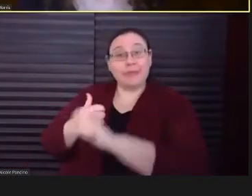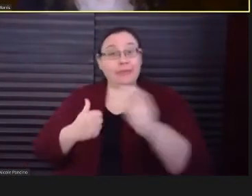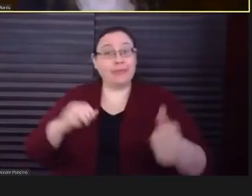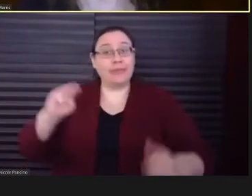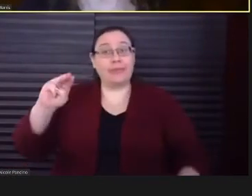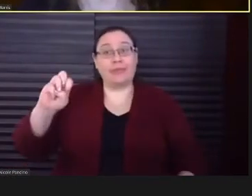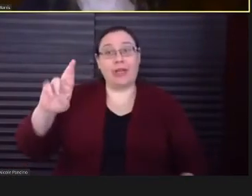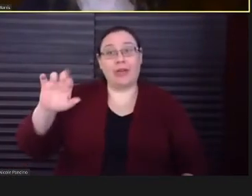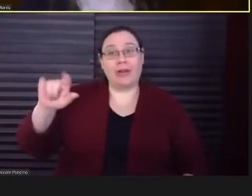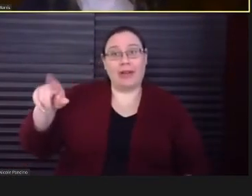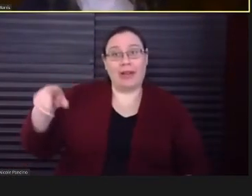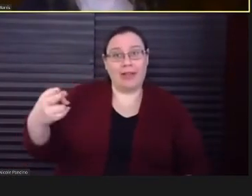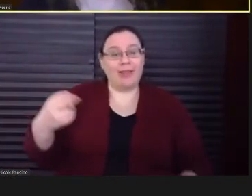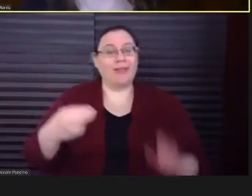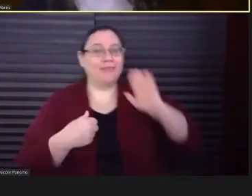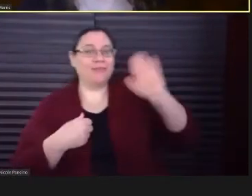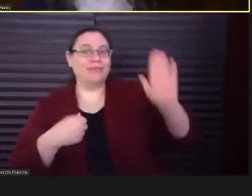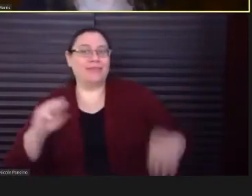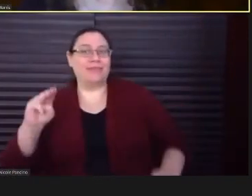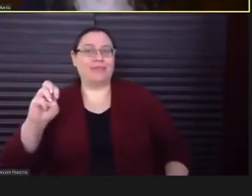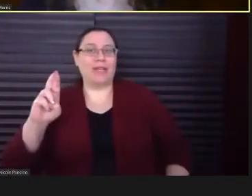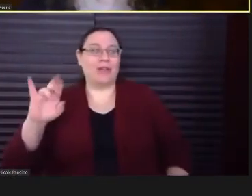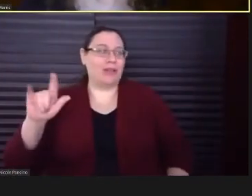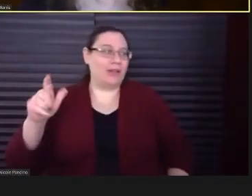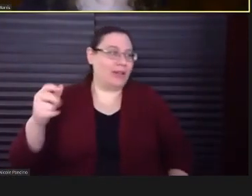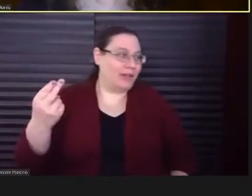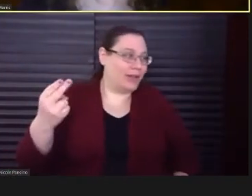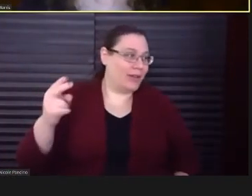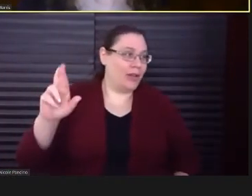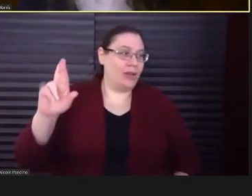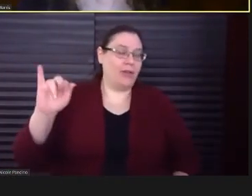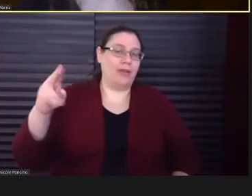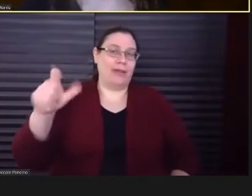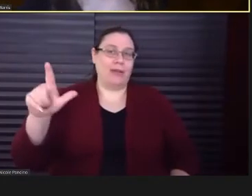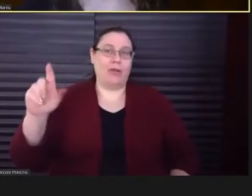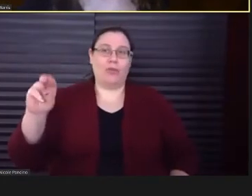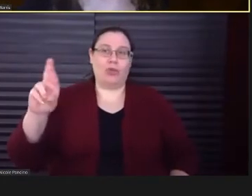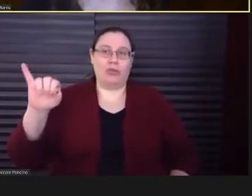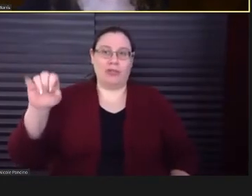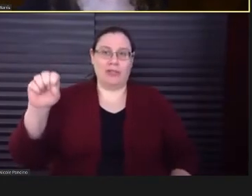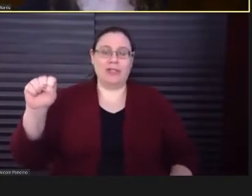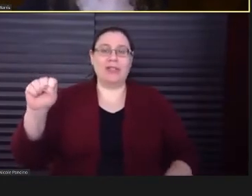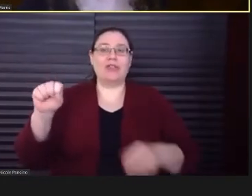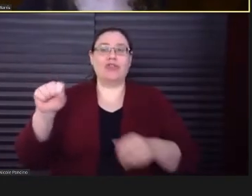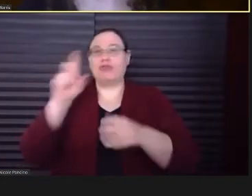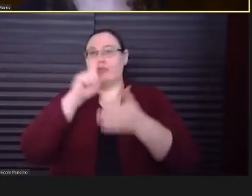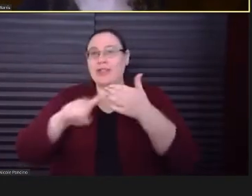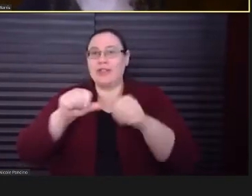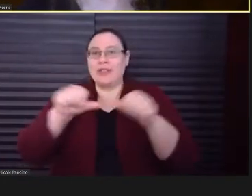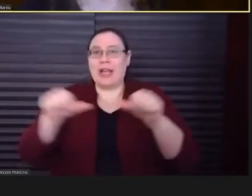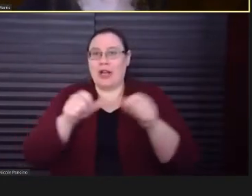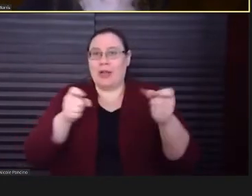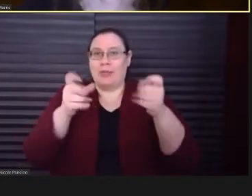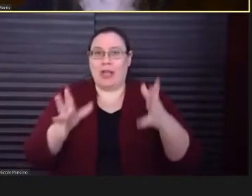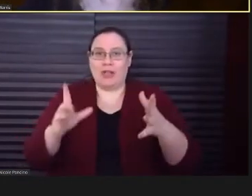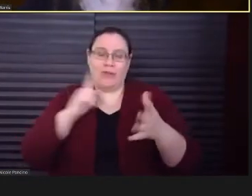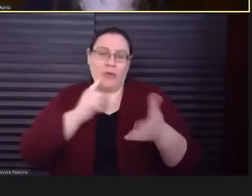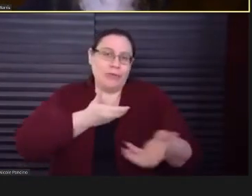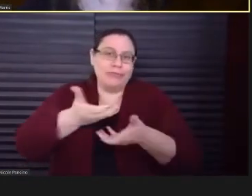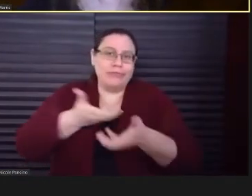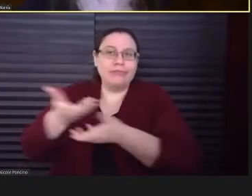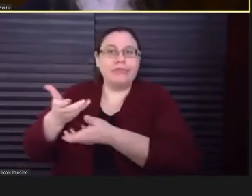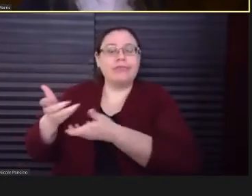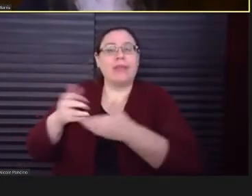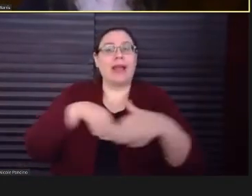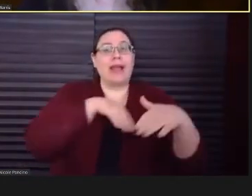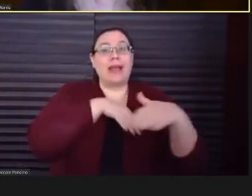Hi, my name is Meredith Ringel Morris, and I am the Research Area Manager for Interaction, Accessibility,